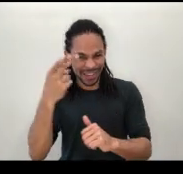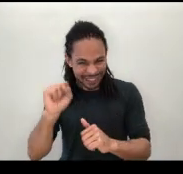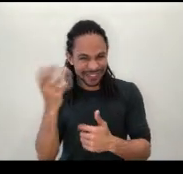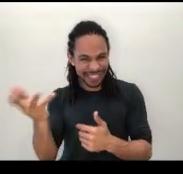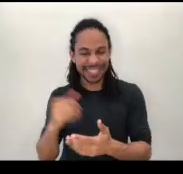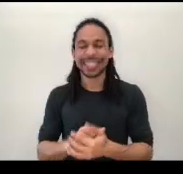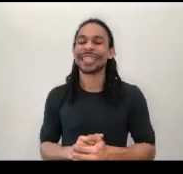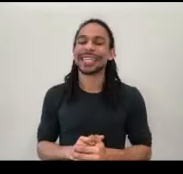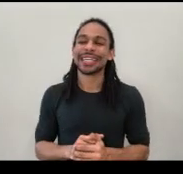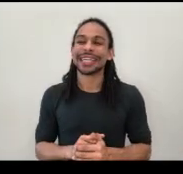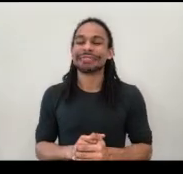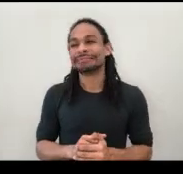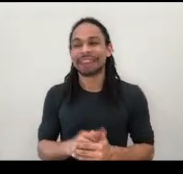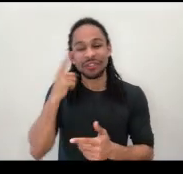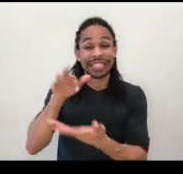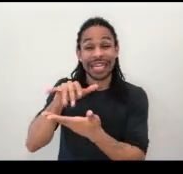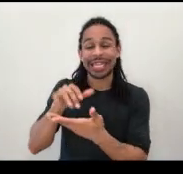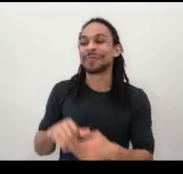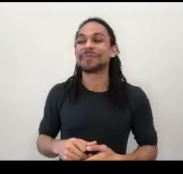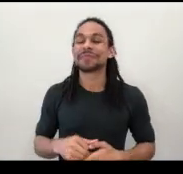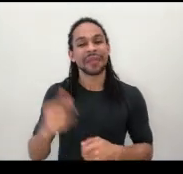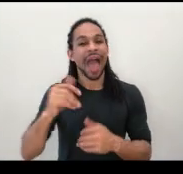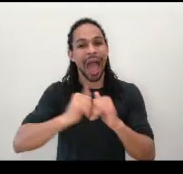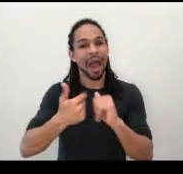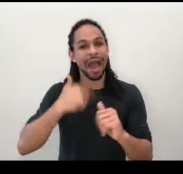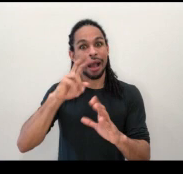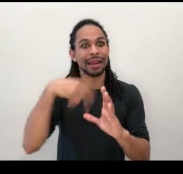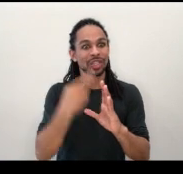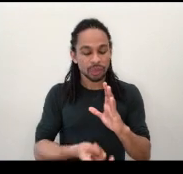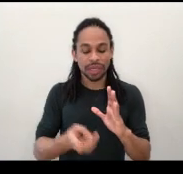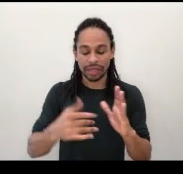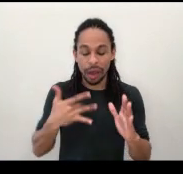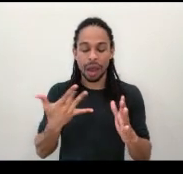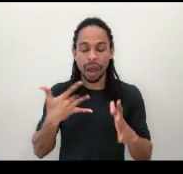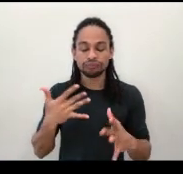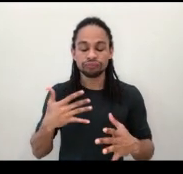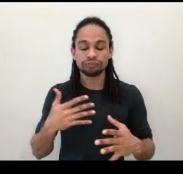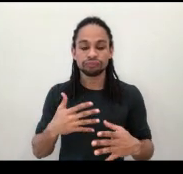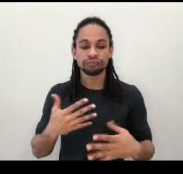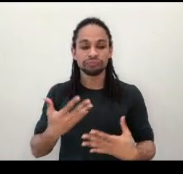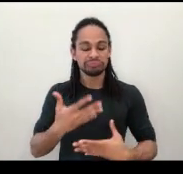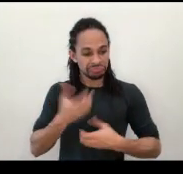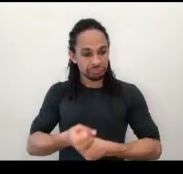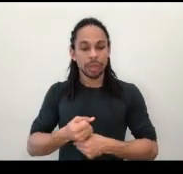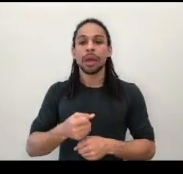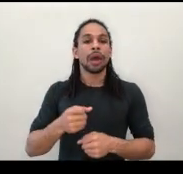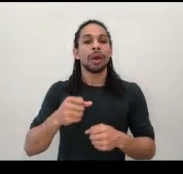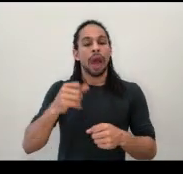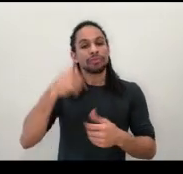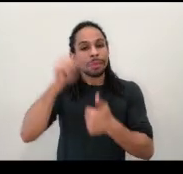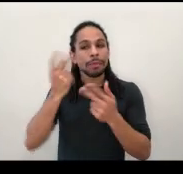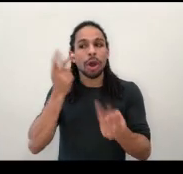I don't know. I think that the way that I kind of got into it was just thinking that, like, you know, in high school, every single thing is